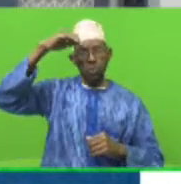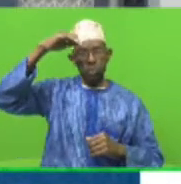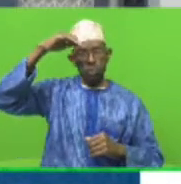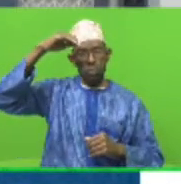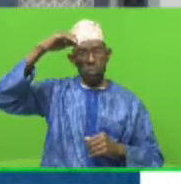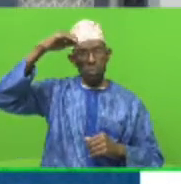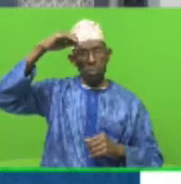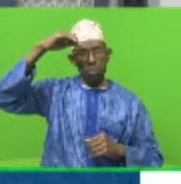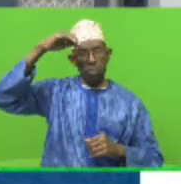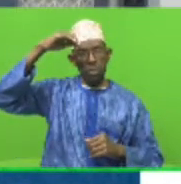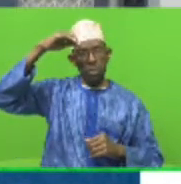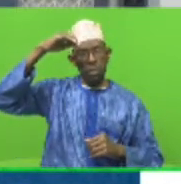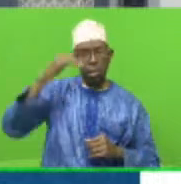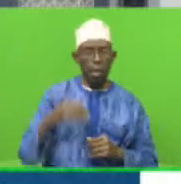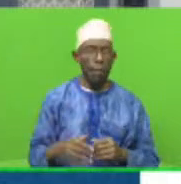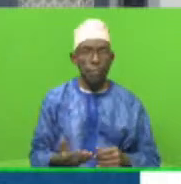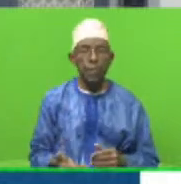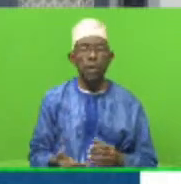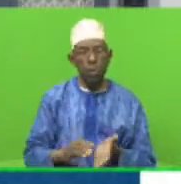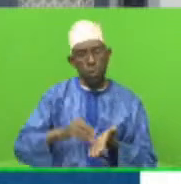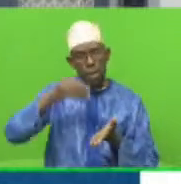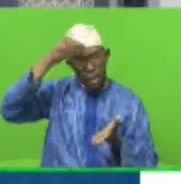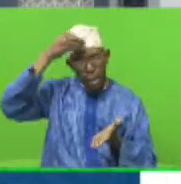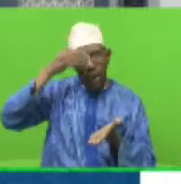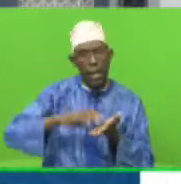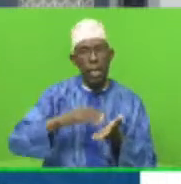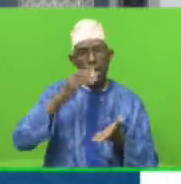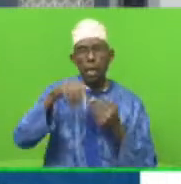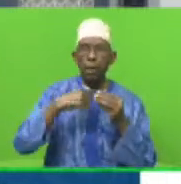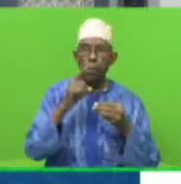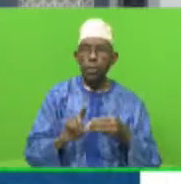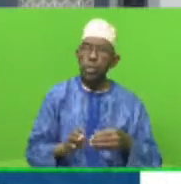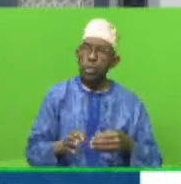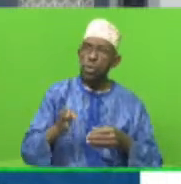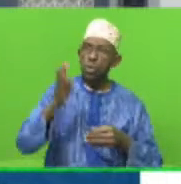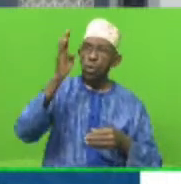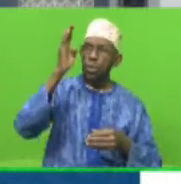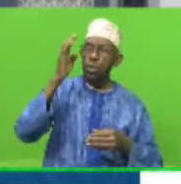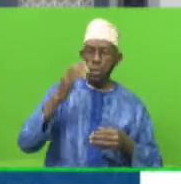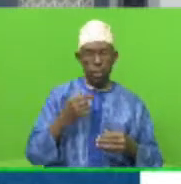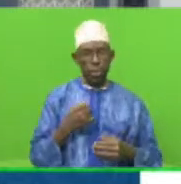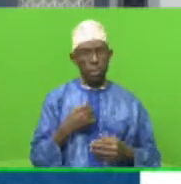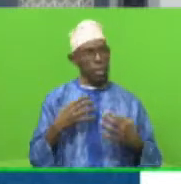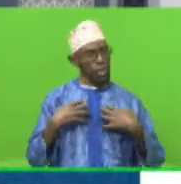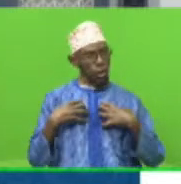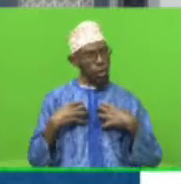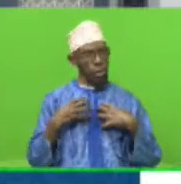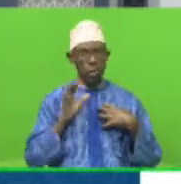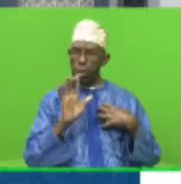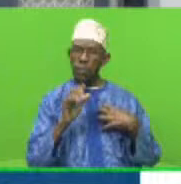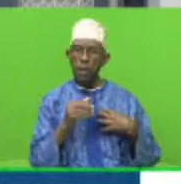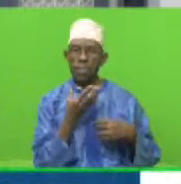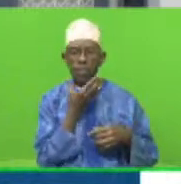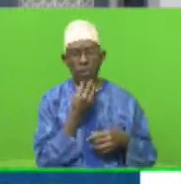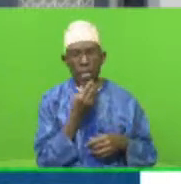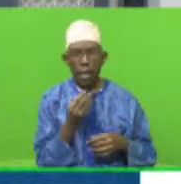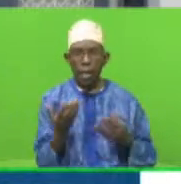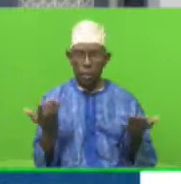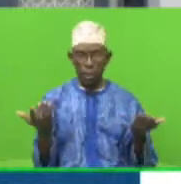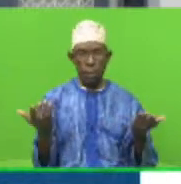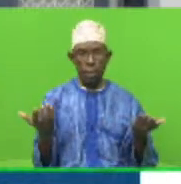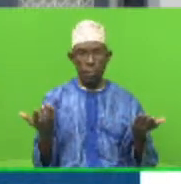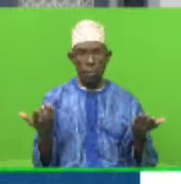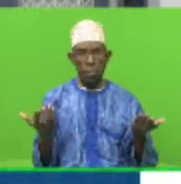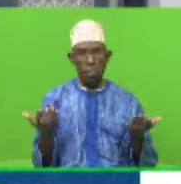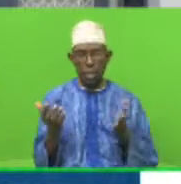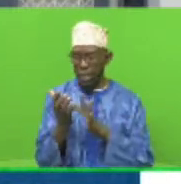to know more and more about God. And she stops, and she asks her dad,